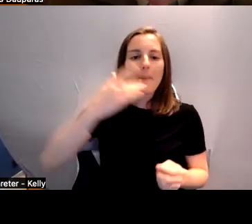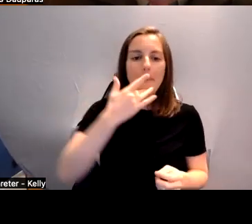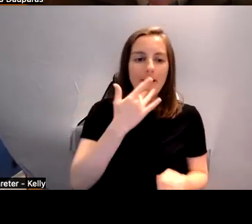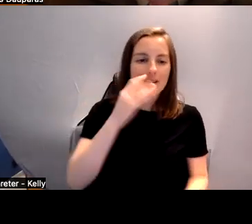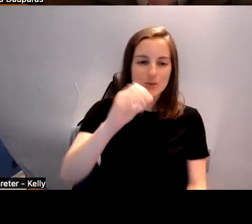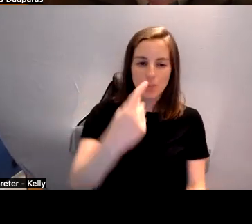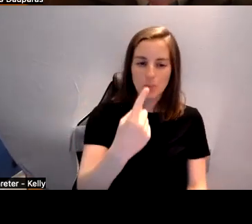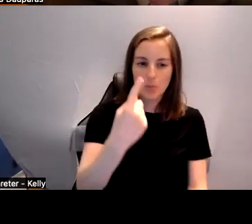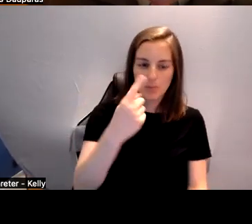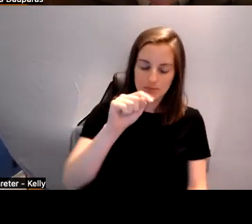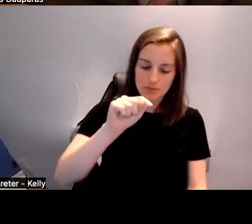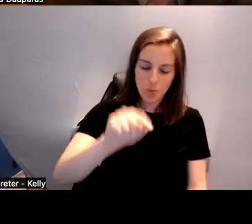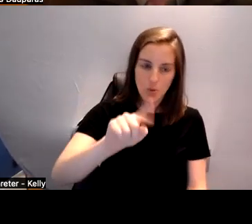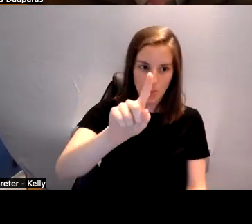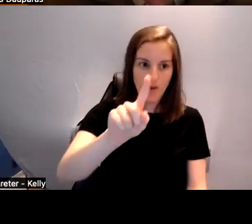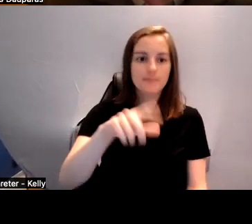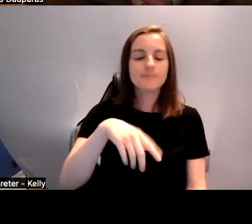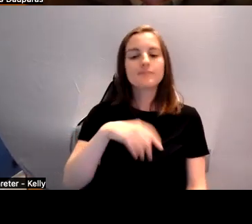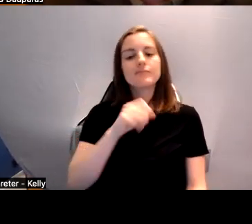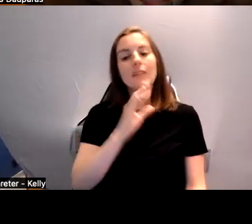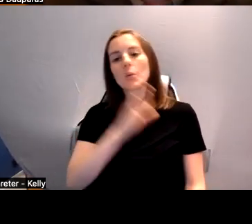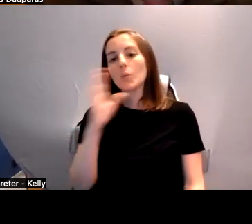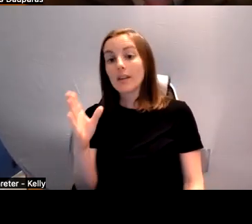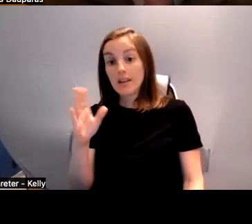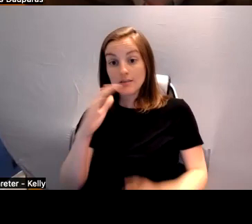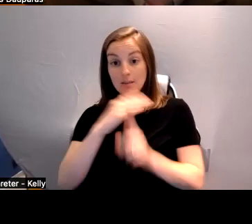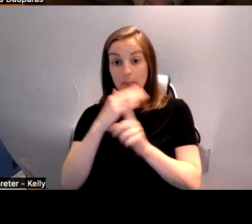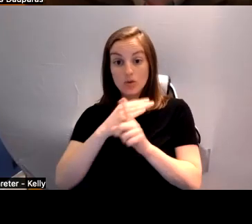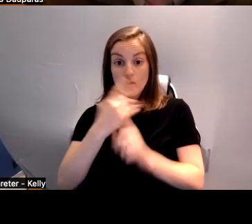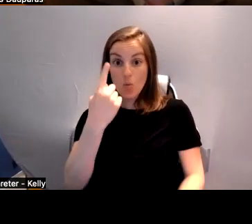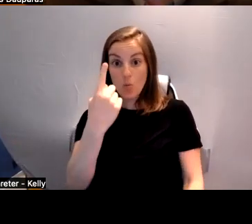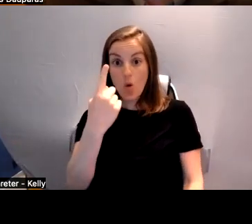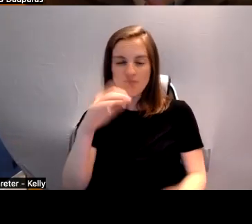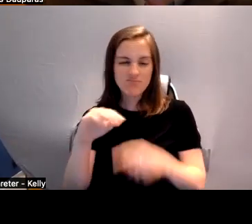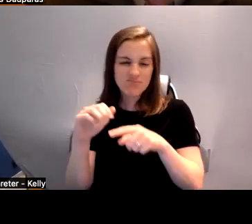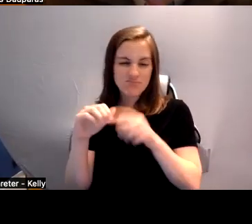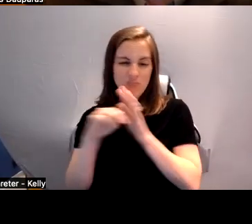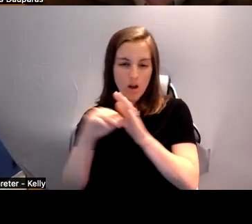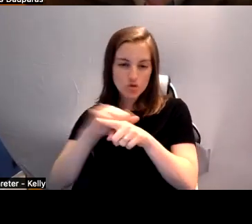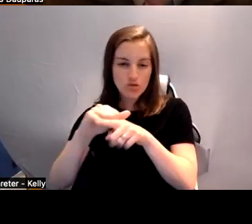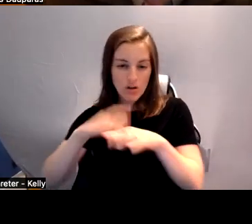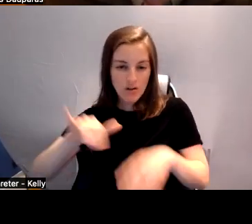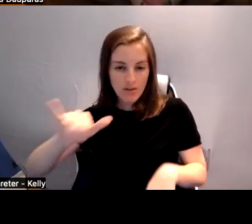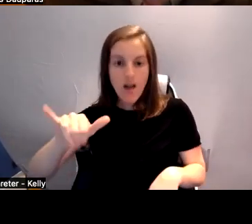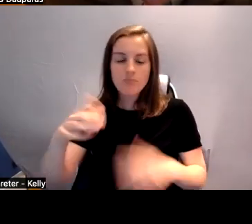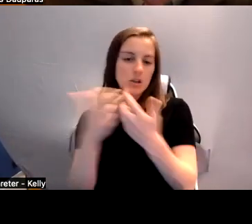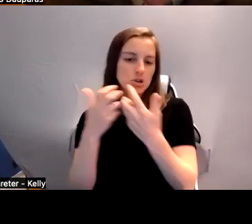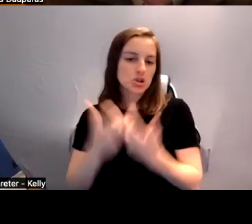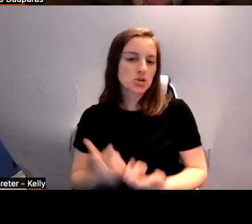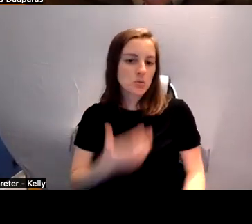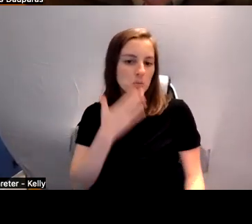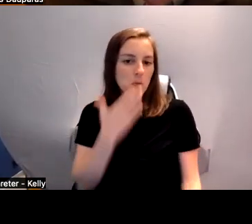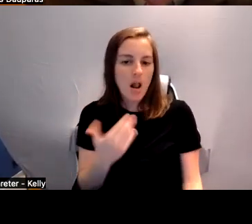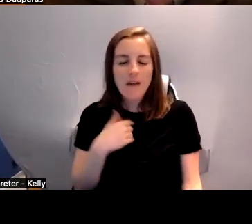there's more negatively charged glutamates. If we look at the temperature 1, which the model was trained, it's matching quite well. So there's only a really, really